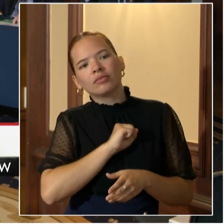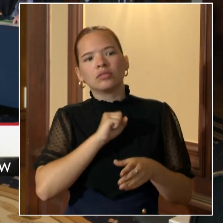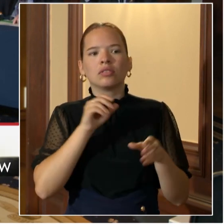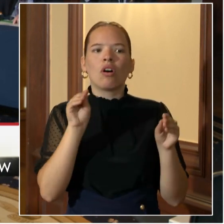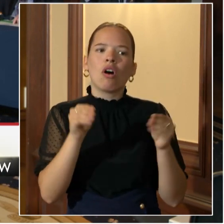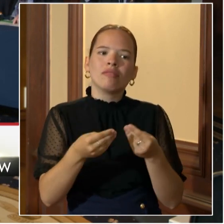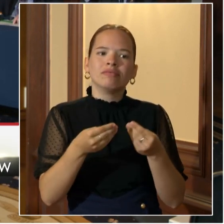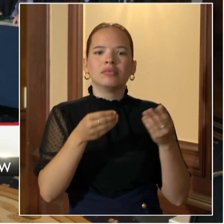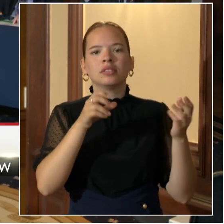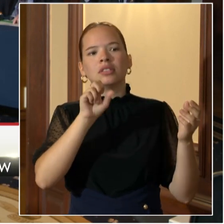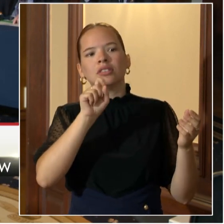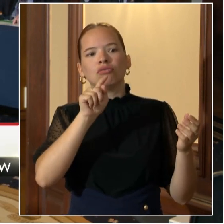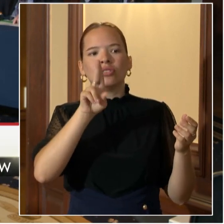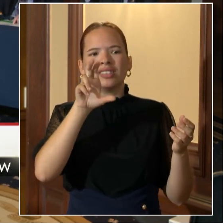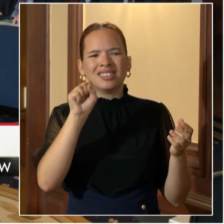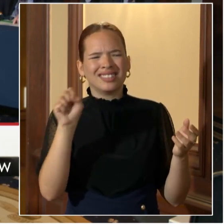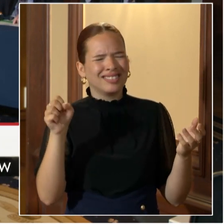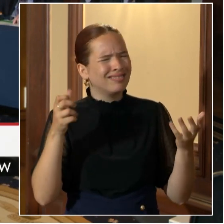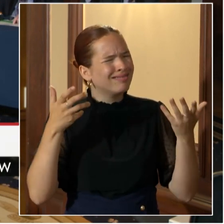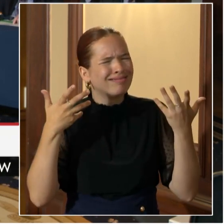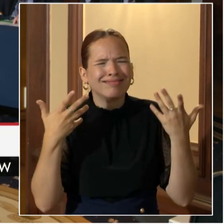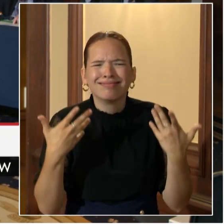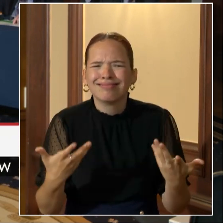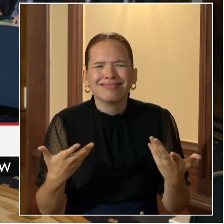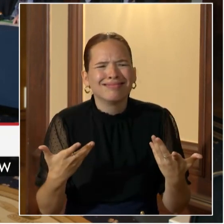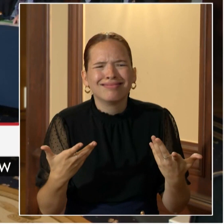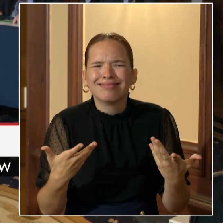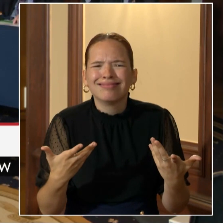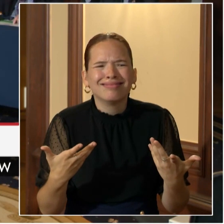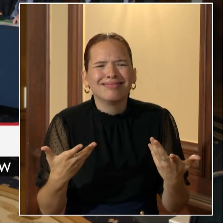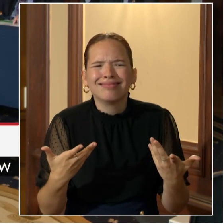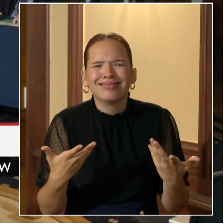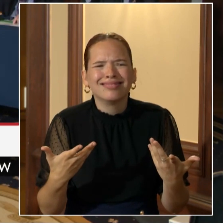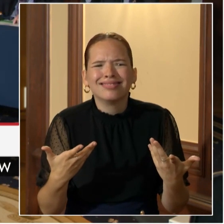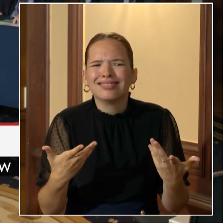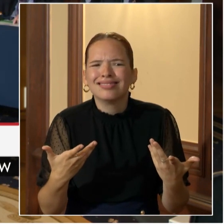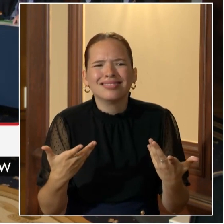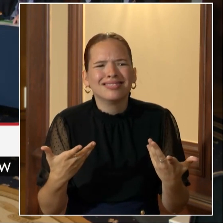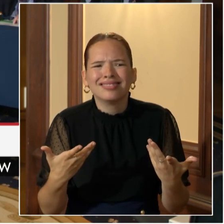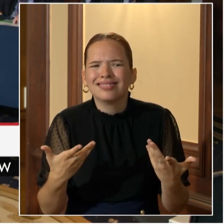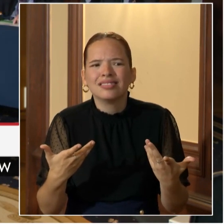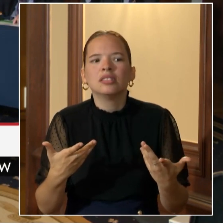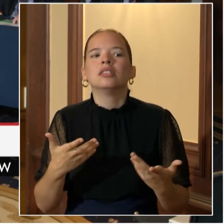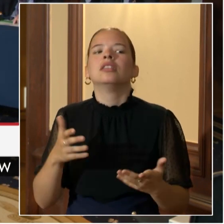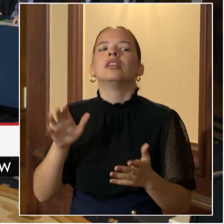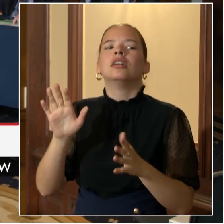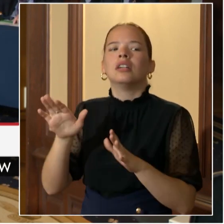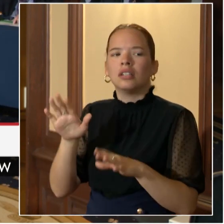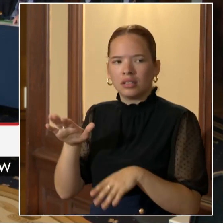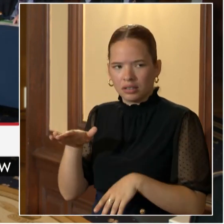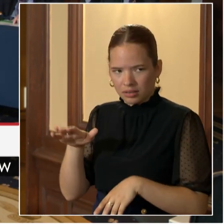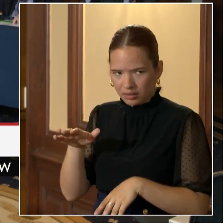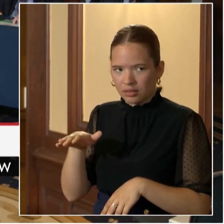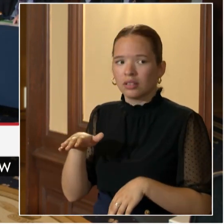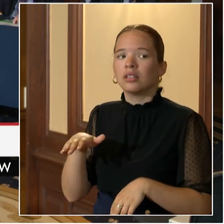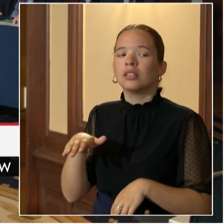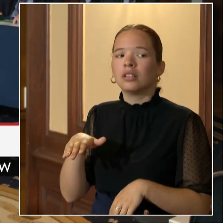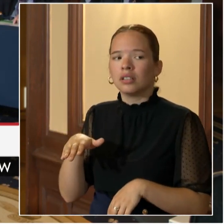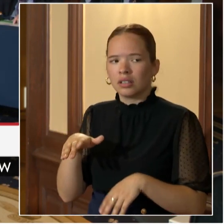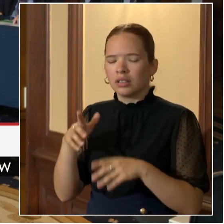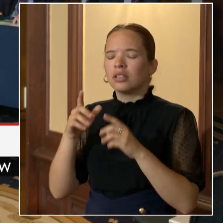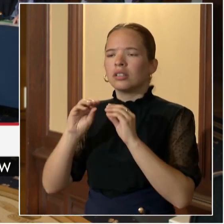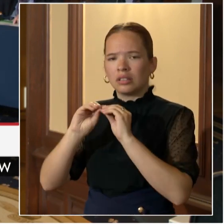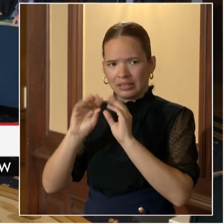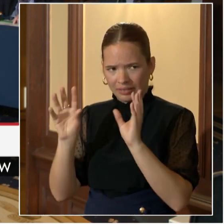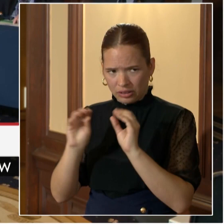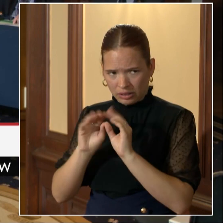what's before us is a budget. So, and you Right. said your motion was to divide the budget in 3, but you Right. then clarified that you were only speaking of the personal services.